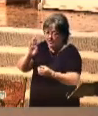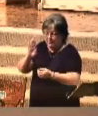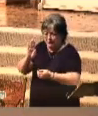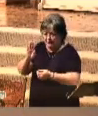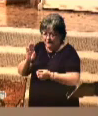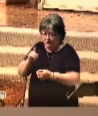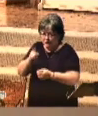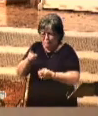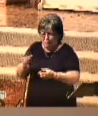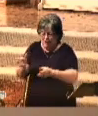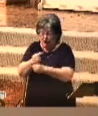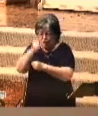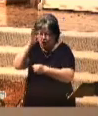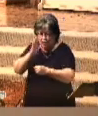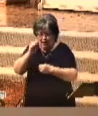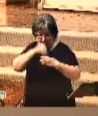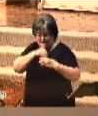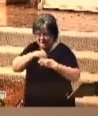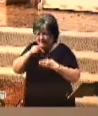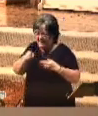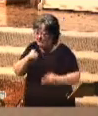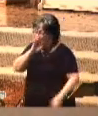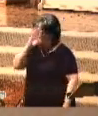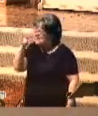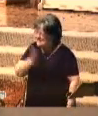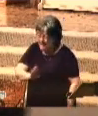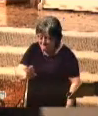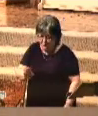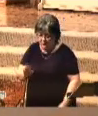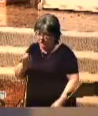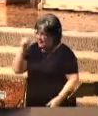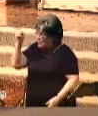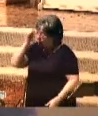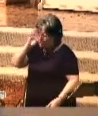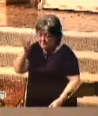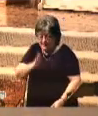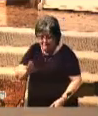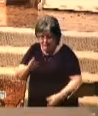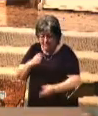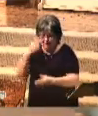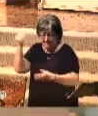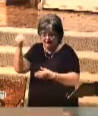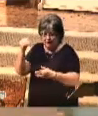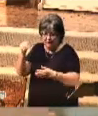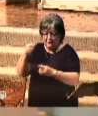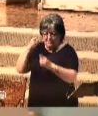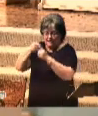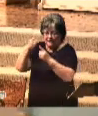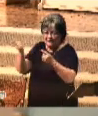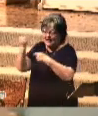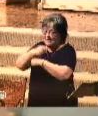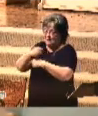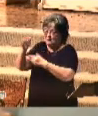got God within you, and He will never leave you. We are sealed unto the day of redemption.